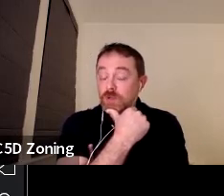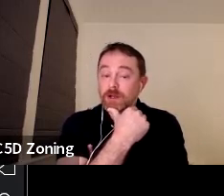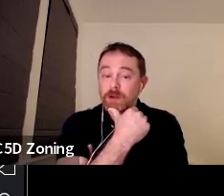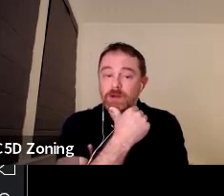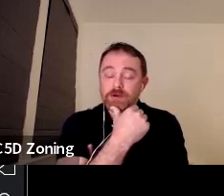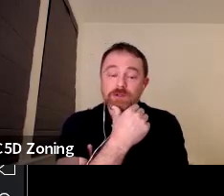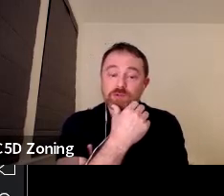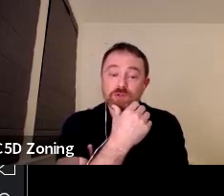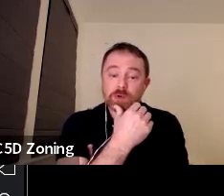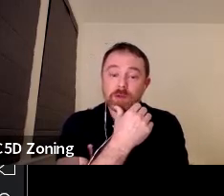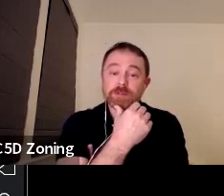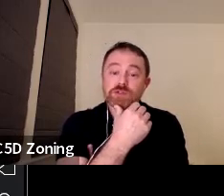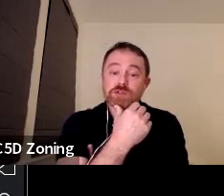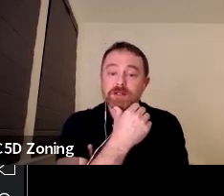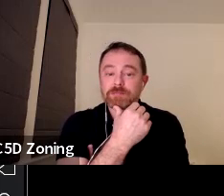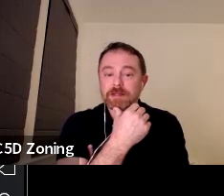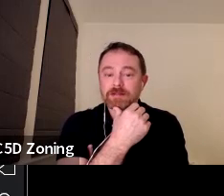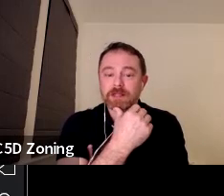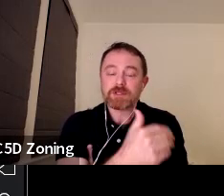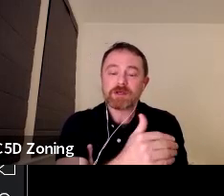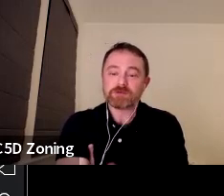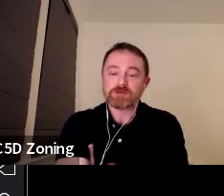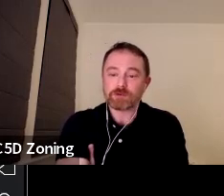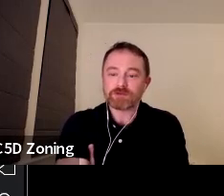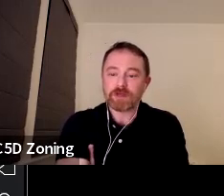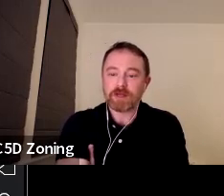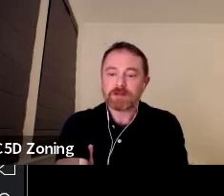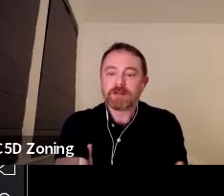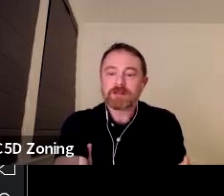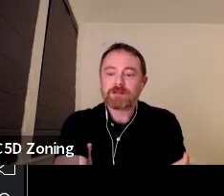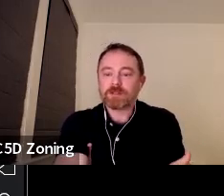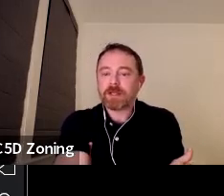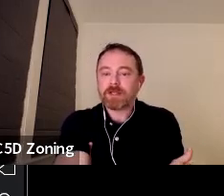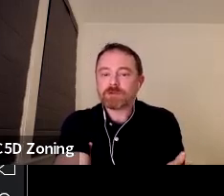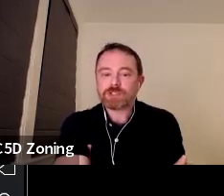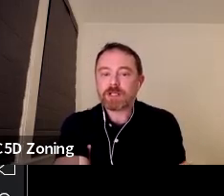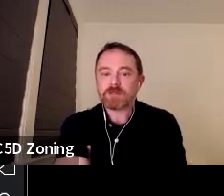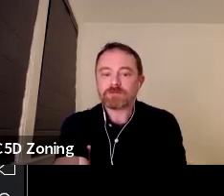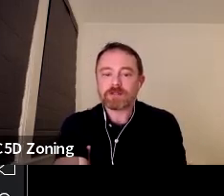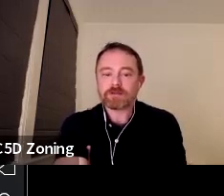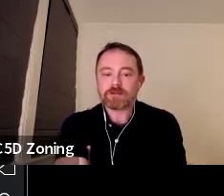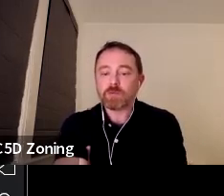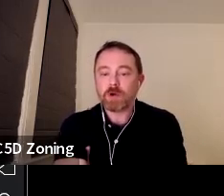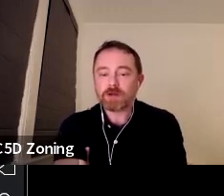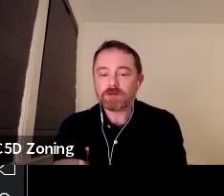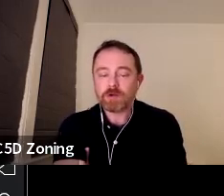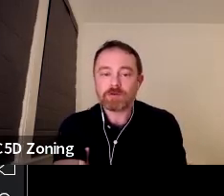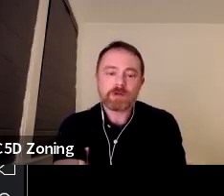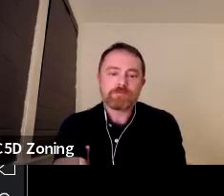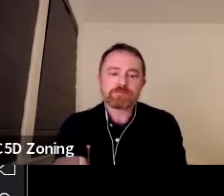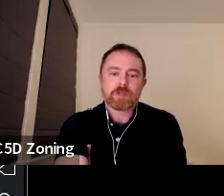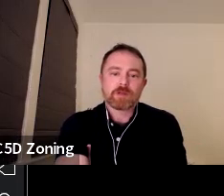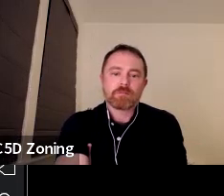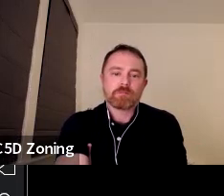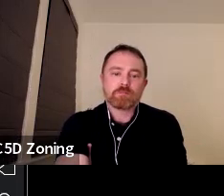fact, I would argue you probably do not impact the light because you're on the north side. The only light you're shading is on the sidewalk and the